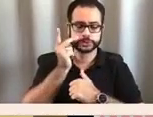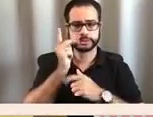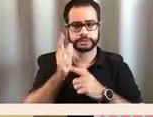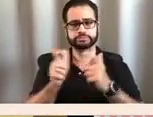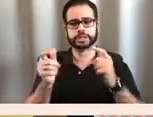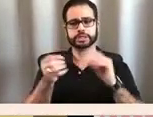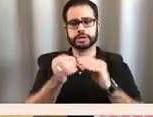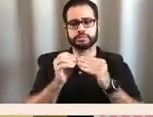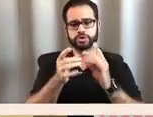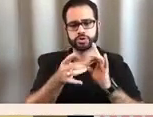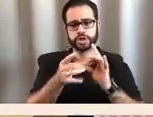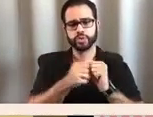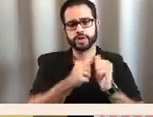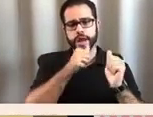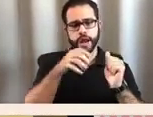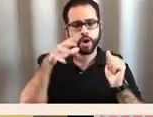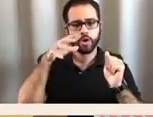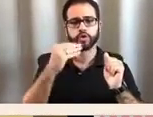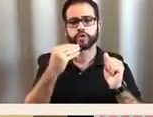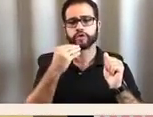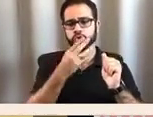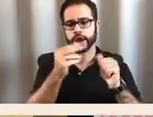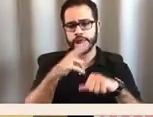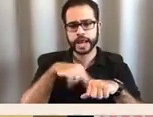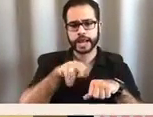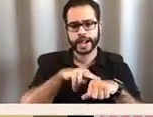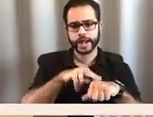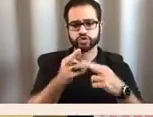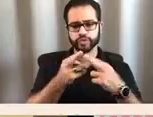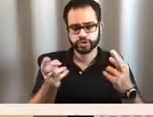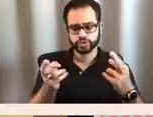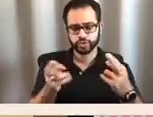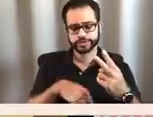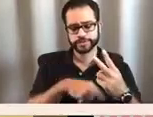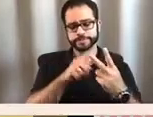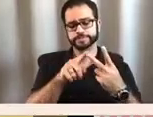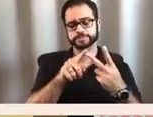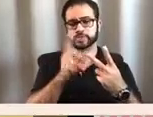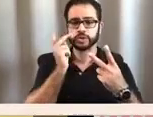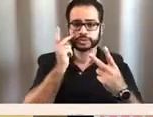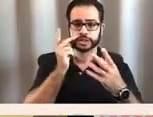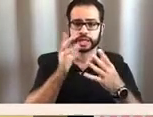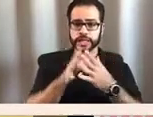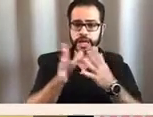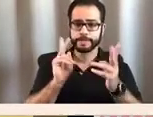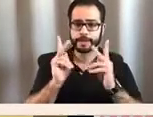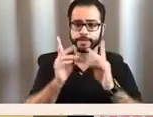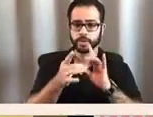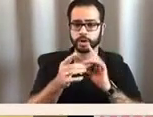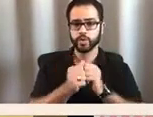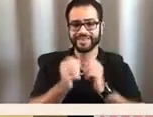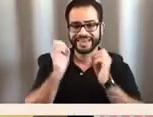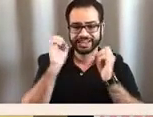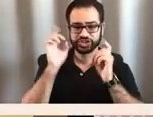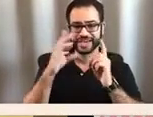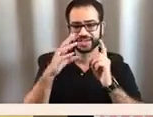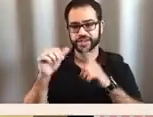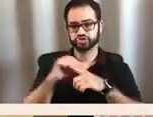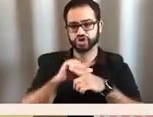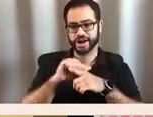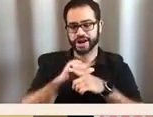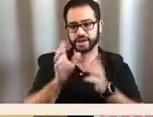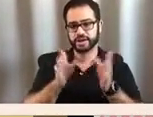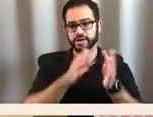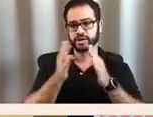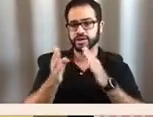in agriculture, food, and natural resources. You see quite a few in education and training, and then you see